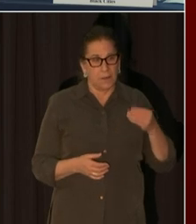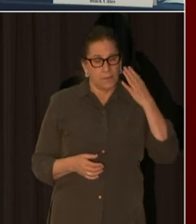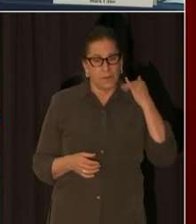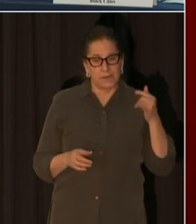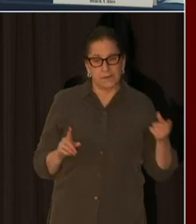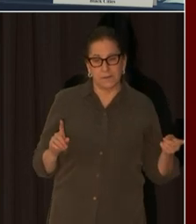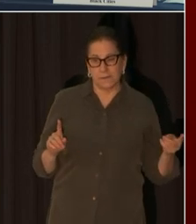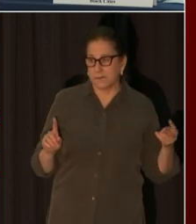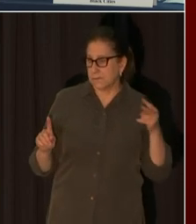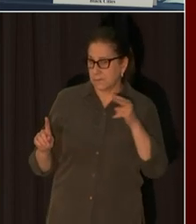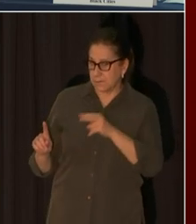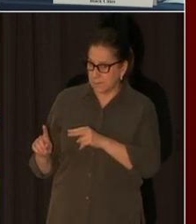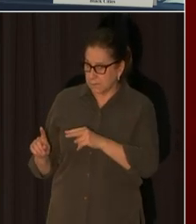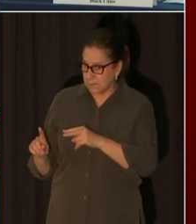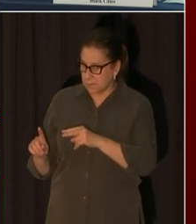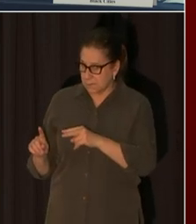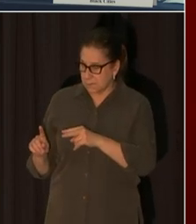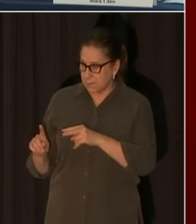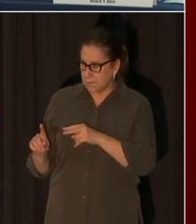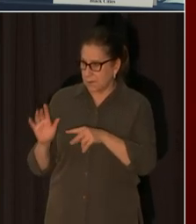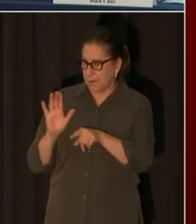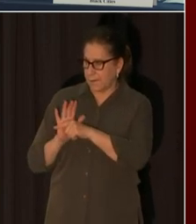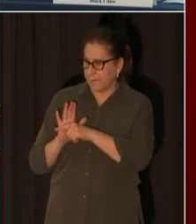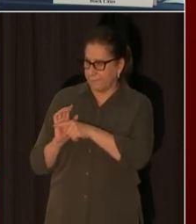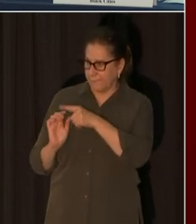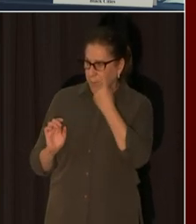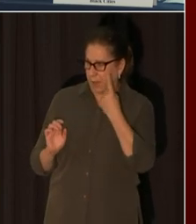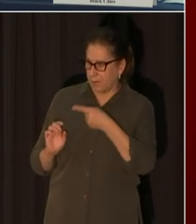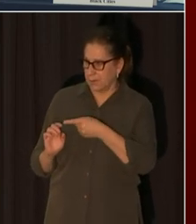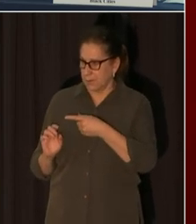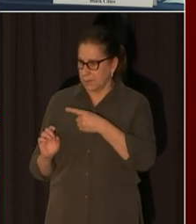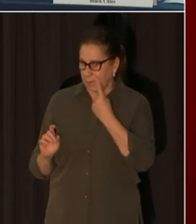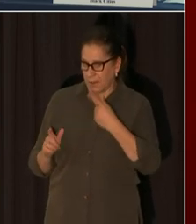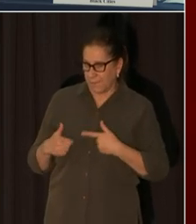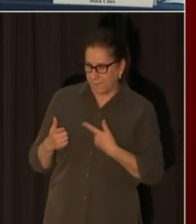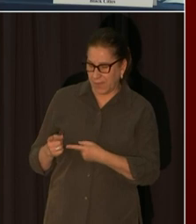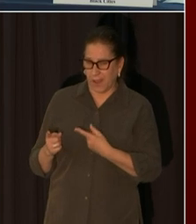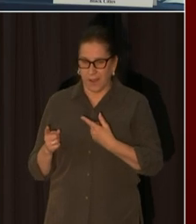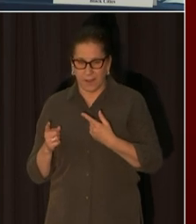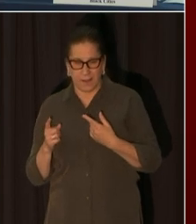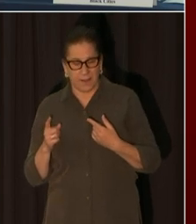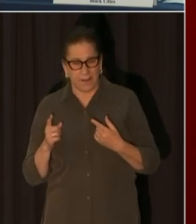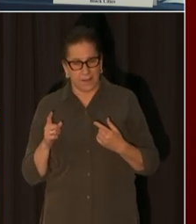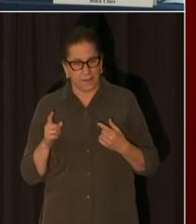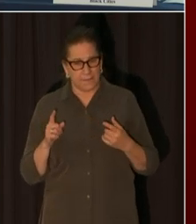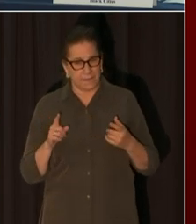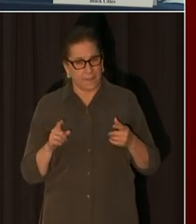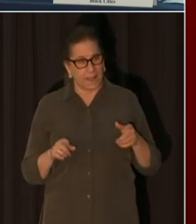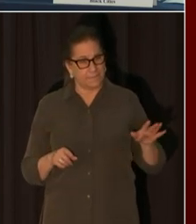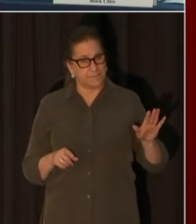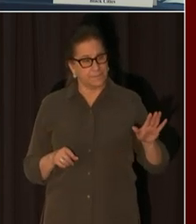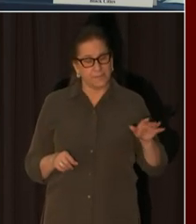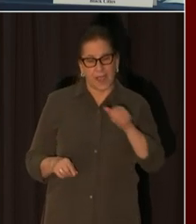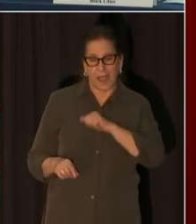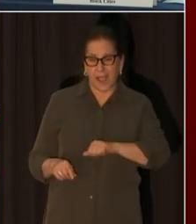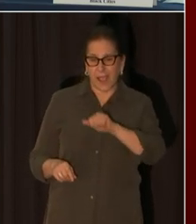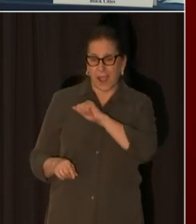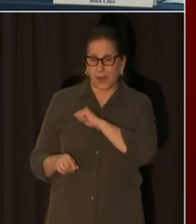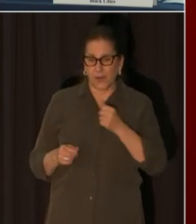live there. Last year, these racial attitudes cost black majority neighborhoods $4 billion